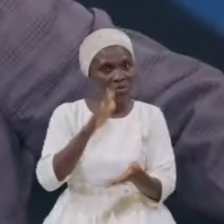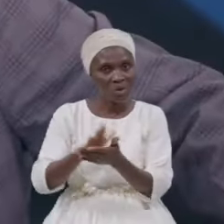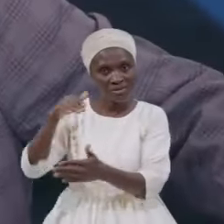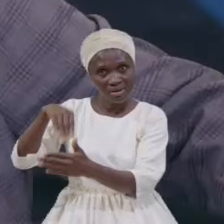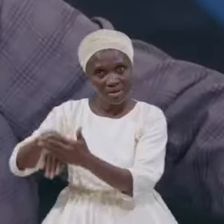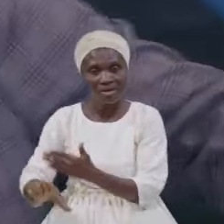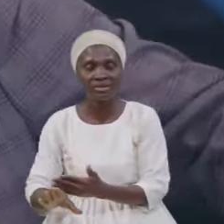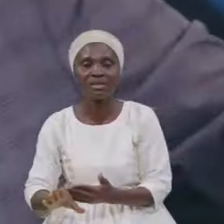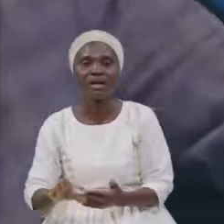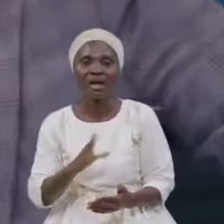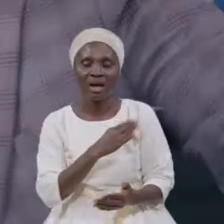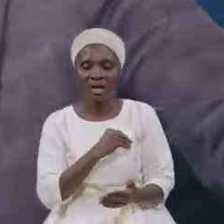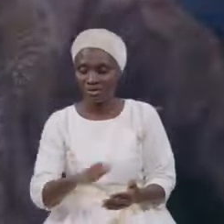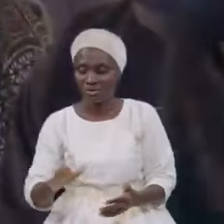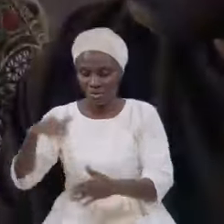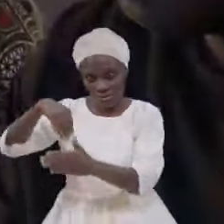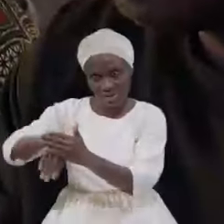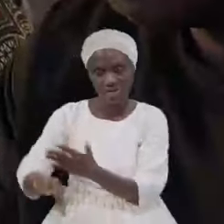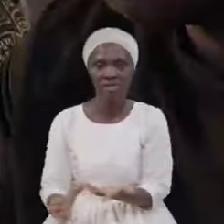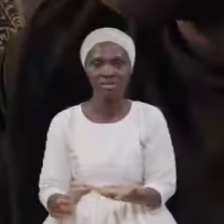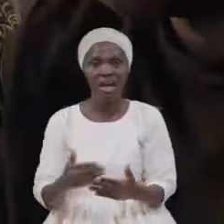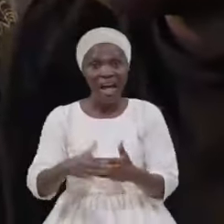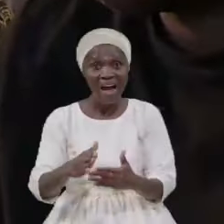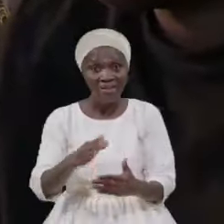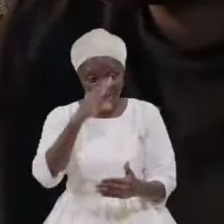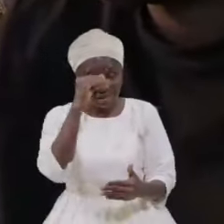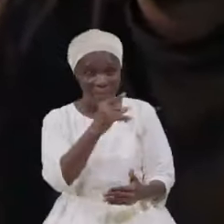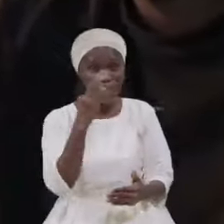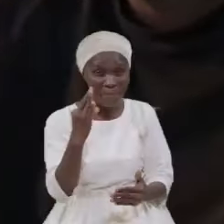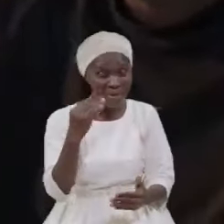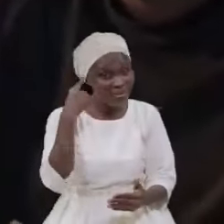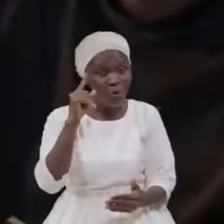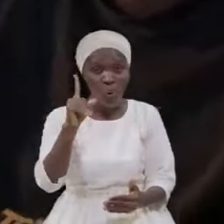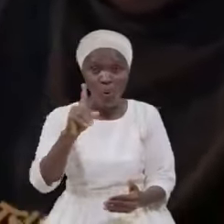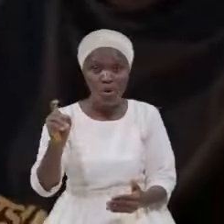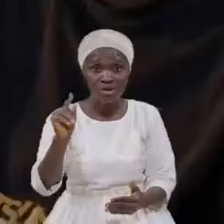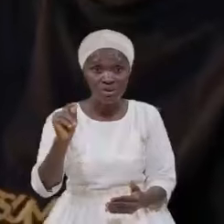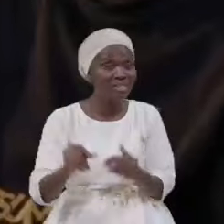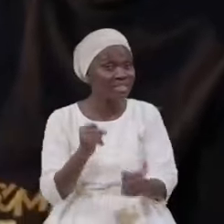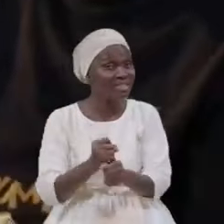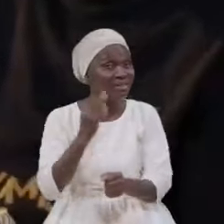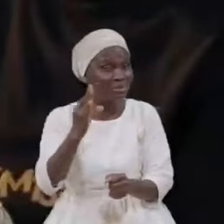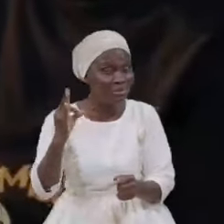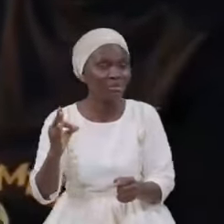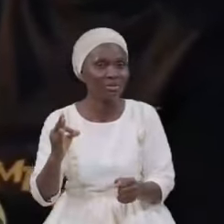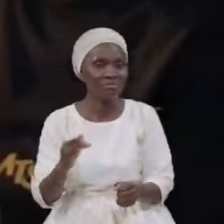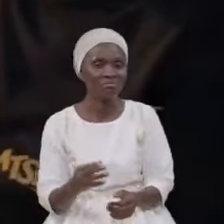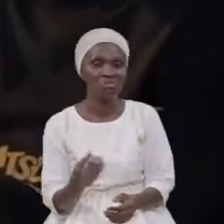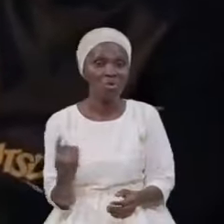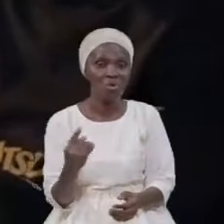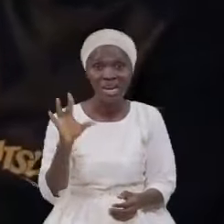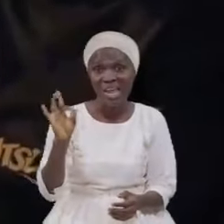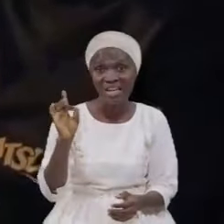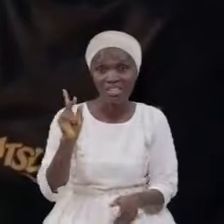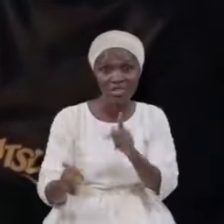120 years, eight people, they entered and God locked the door. All the others, then